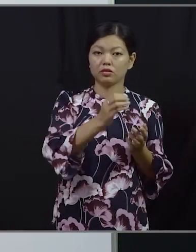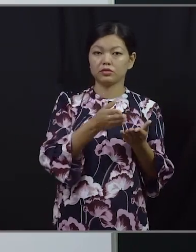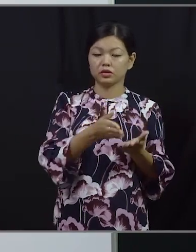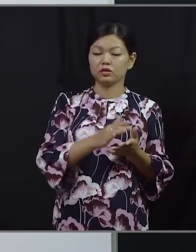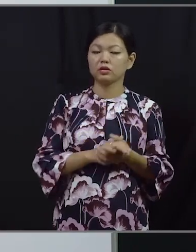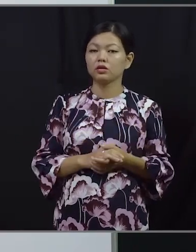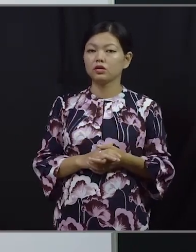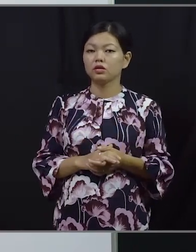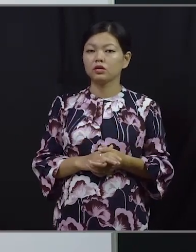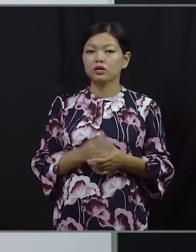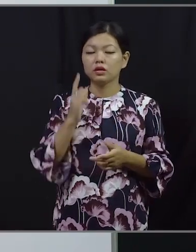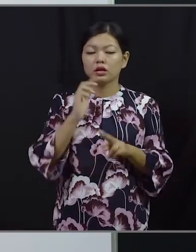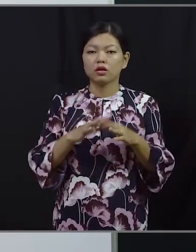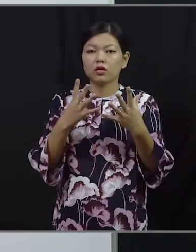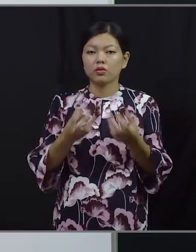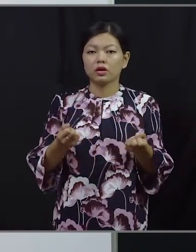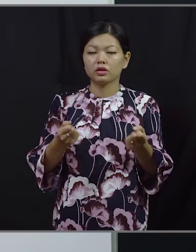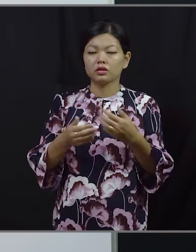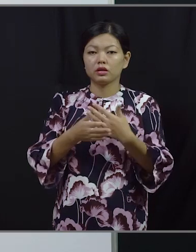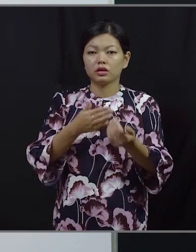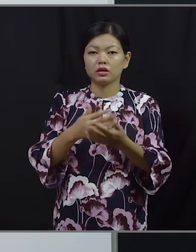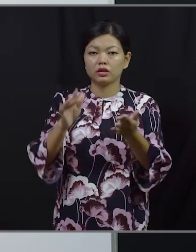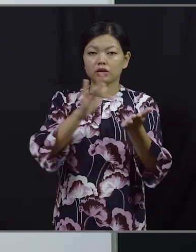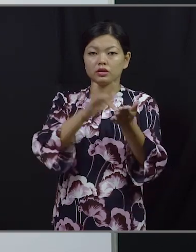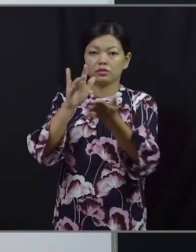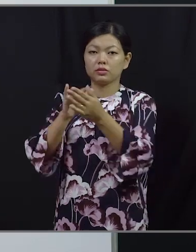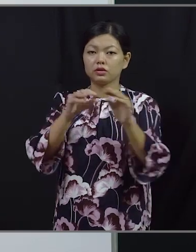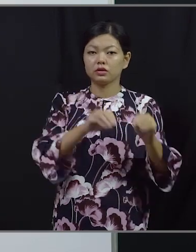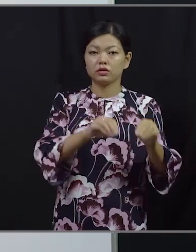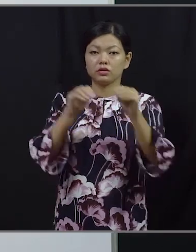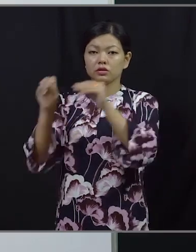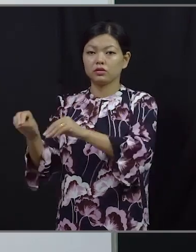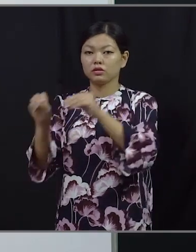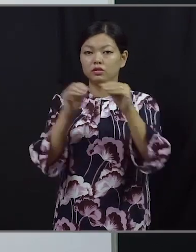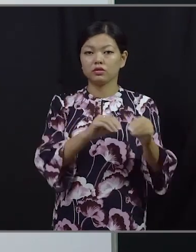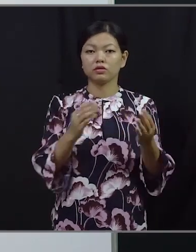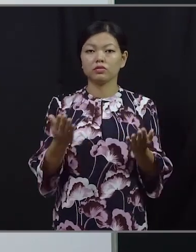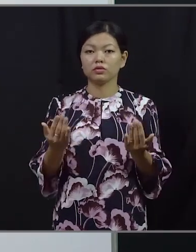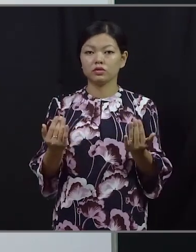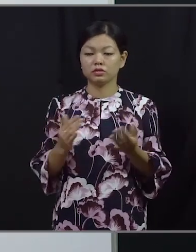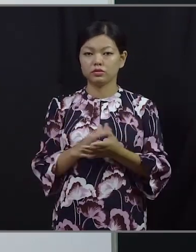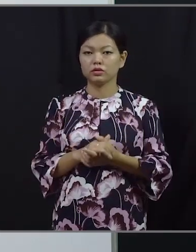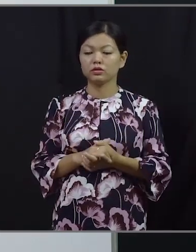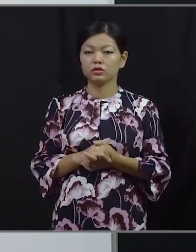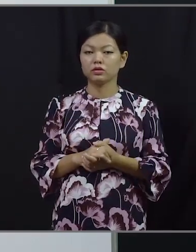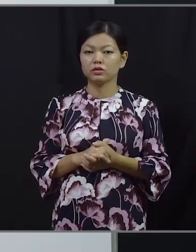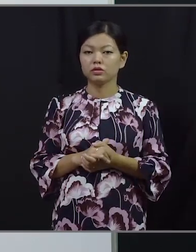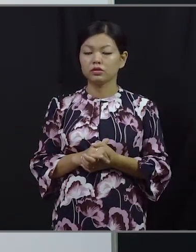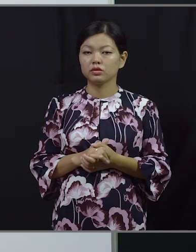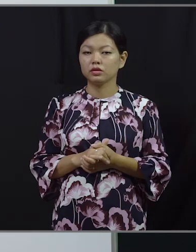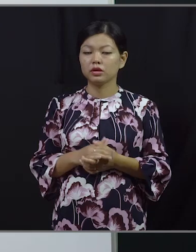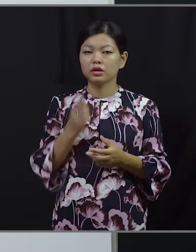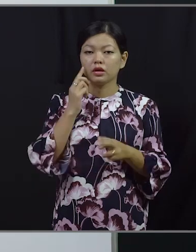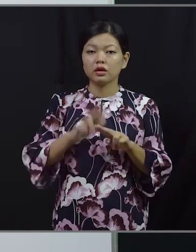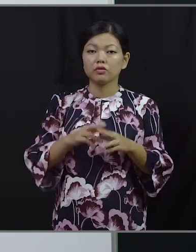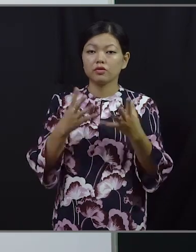anywhere. Here, if you want, then you can place here. If you want, then you can place here. And if you want, you can place the object at the pole of the